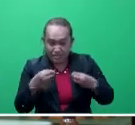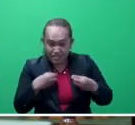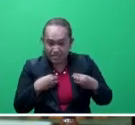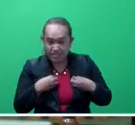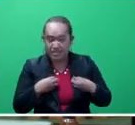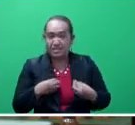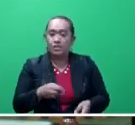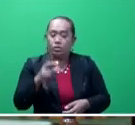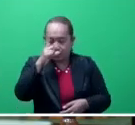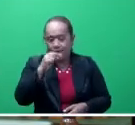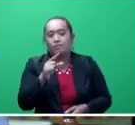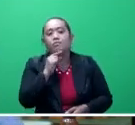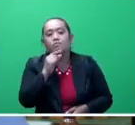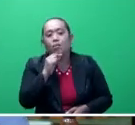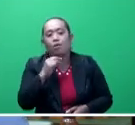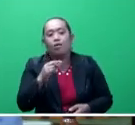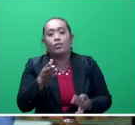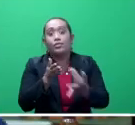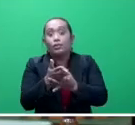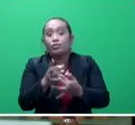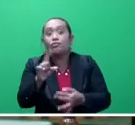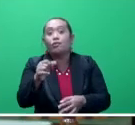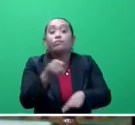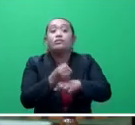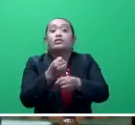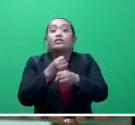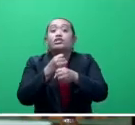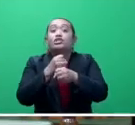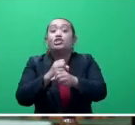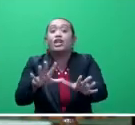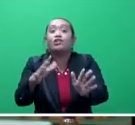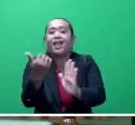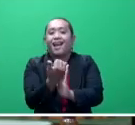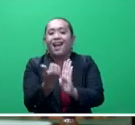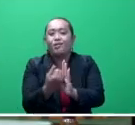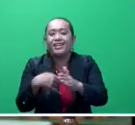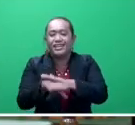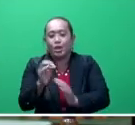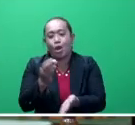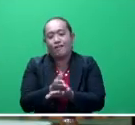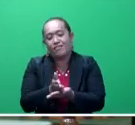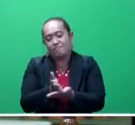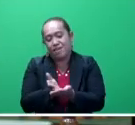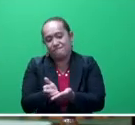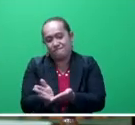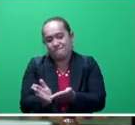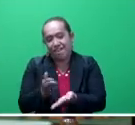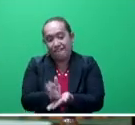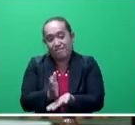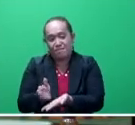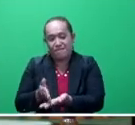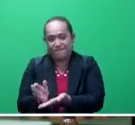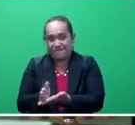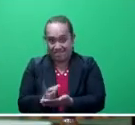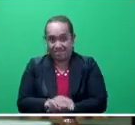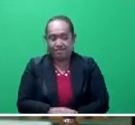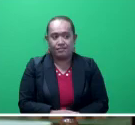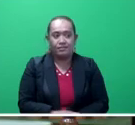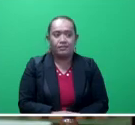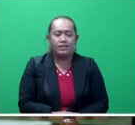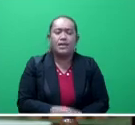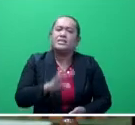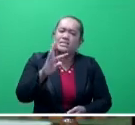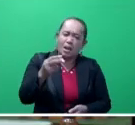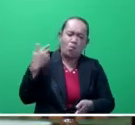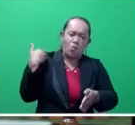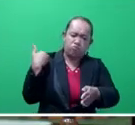several accounts, from the general account. This is expected to inject up to $30 million in the economy. There are some people who worked for 20